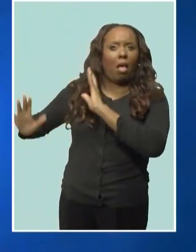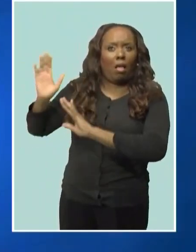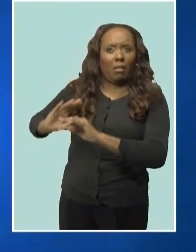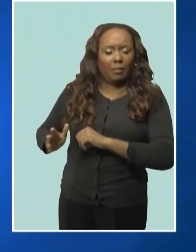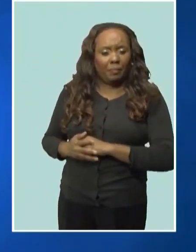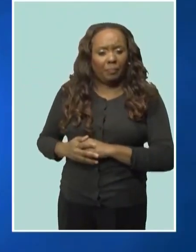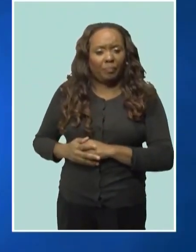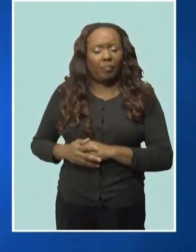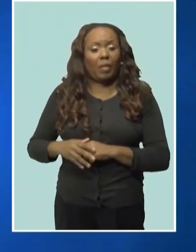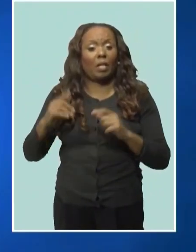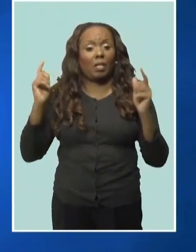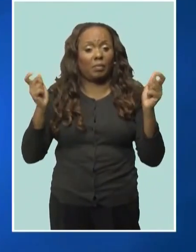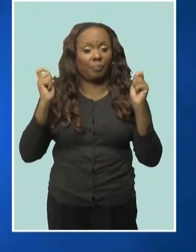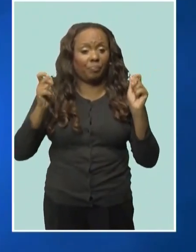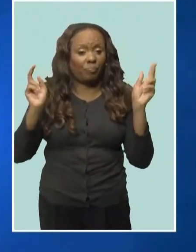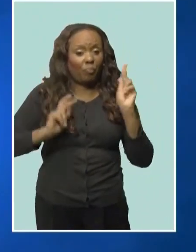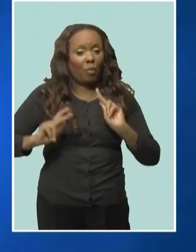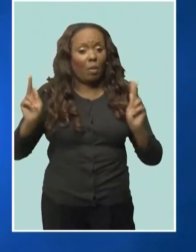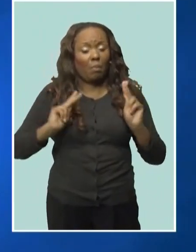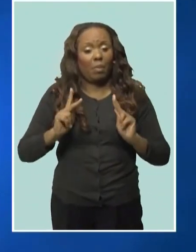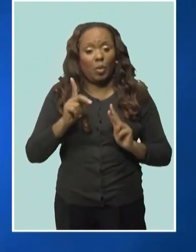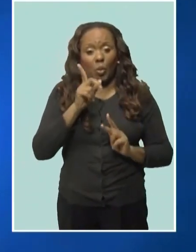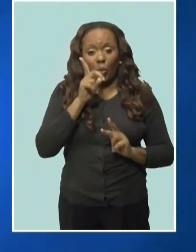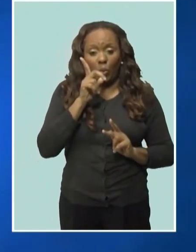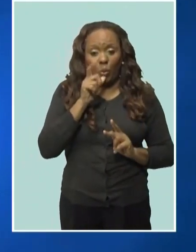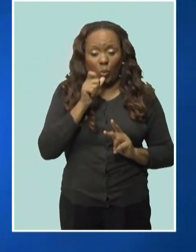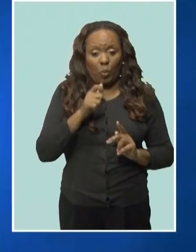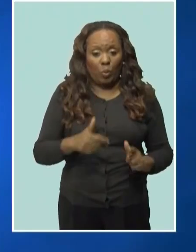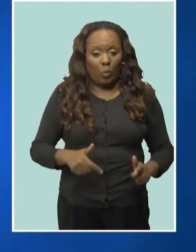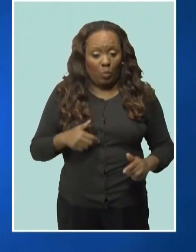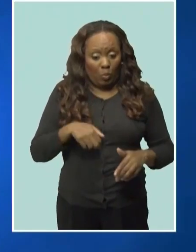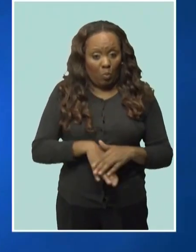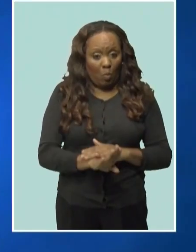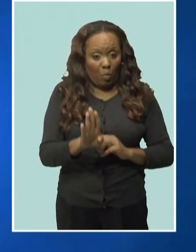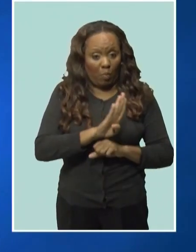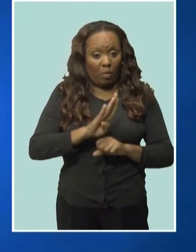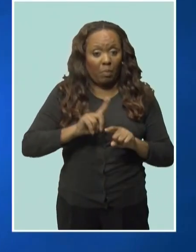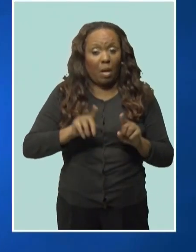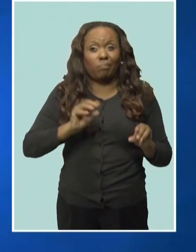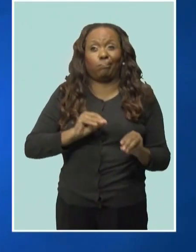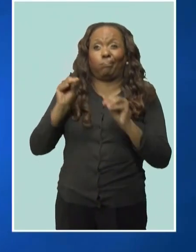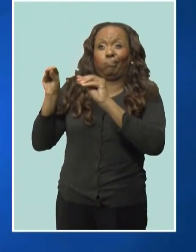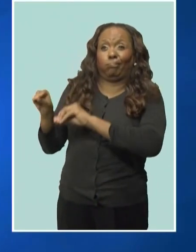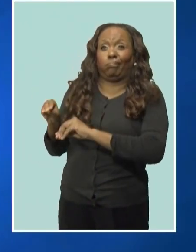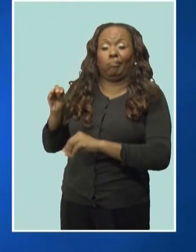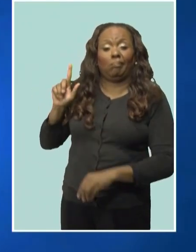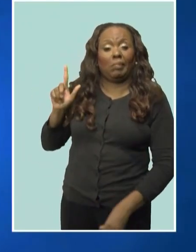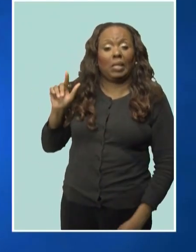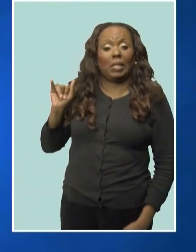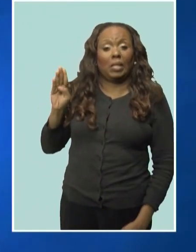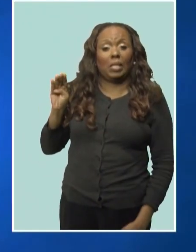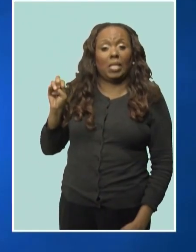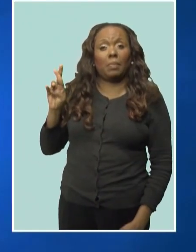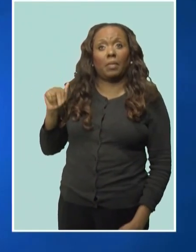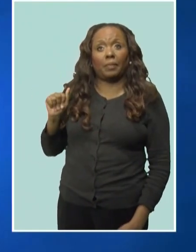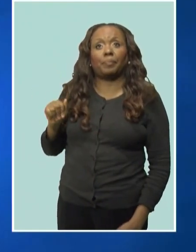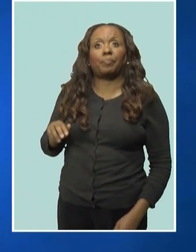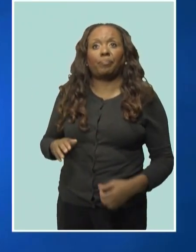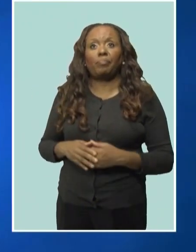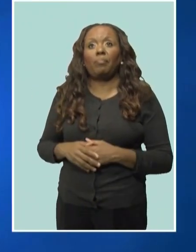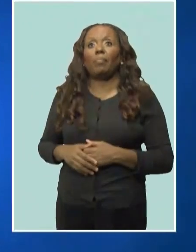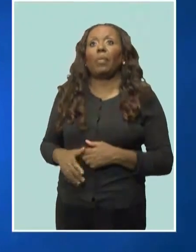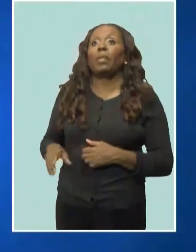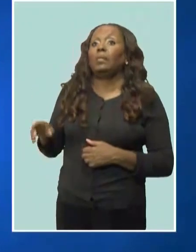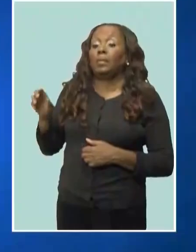shores and branched out across the region and other countries. They heeded the call of Liberian President Daniel B. Warner